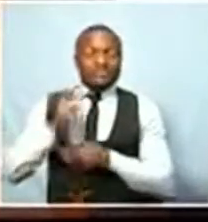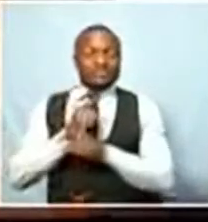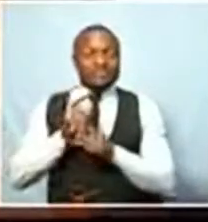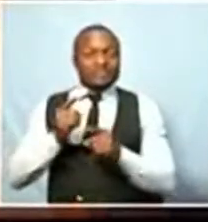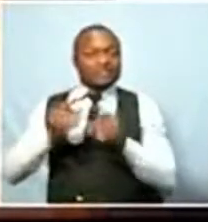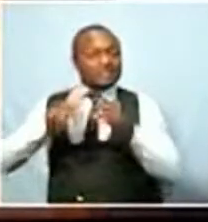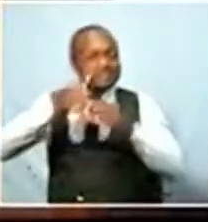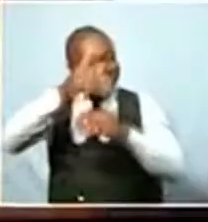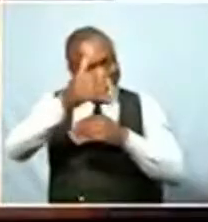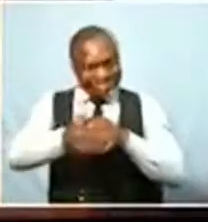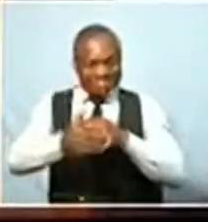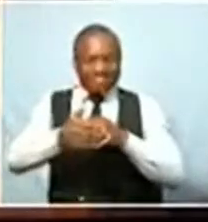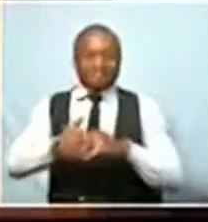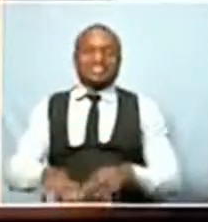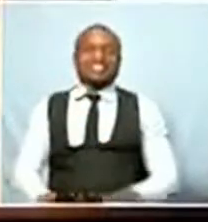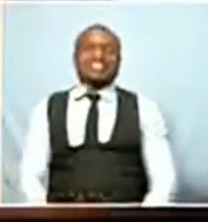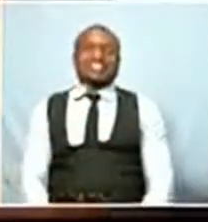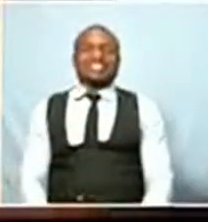outside.